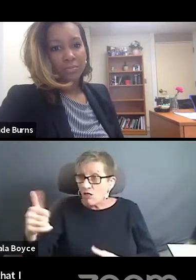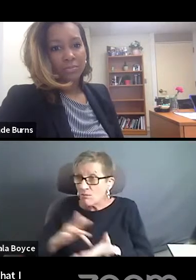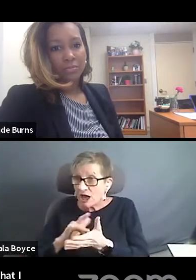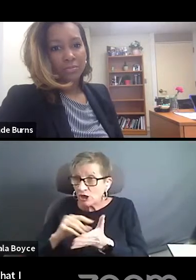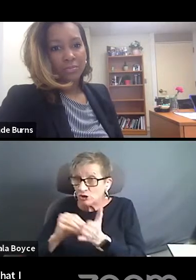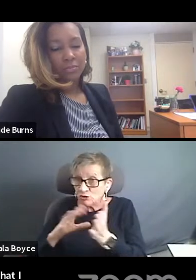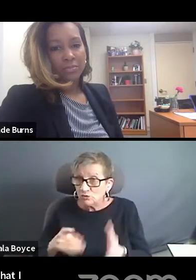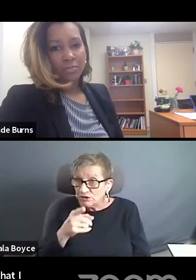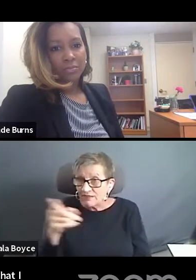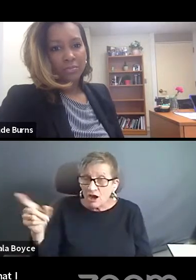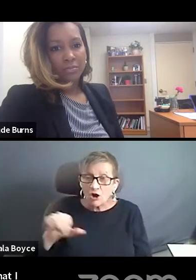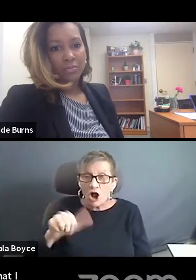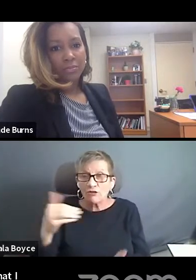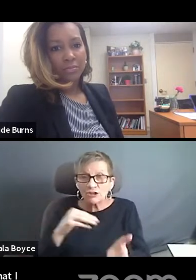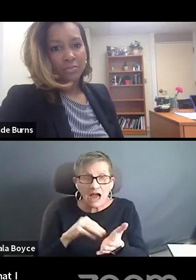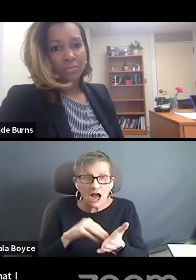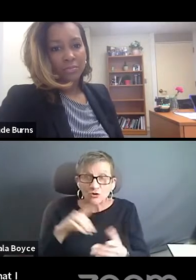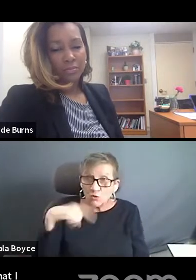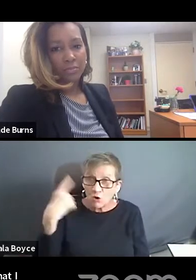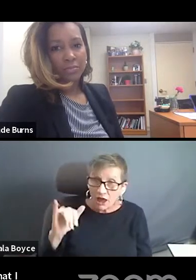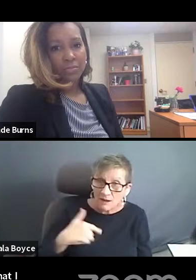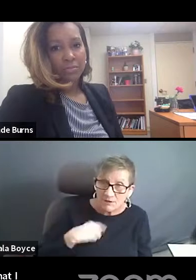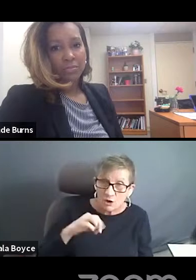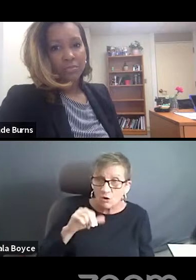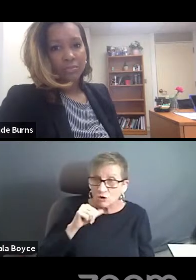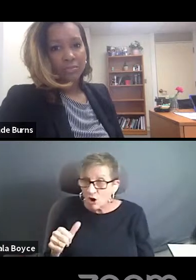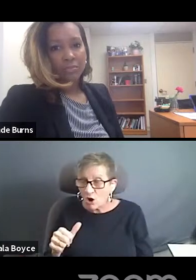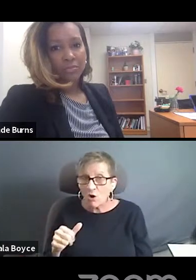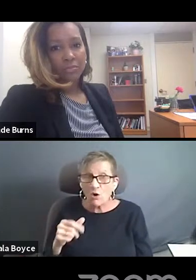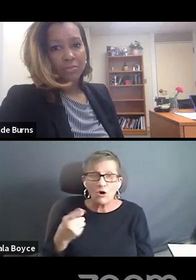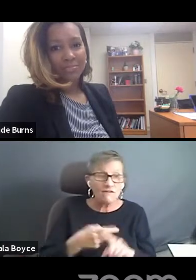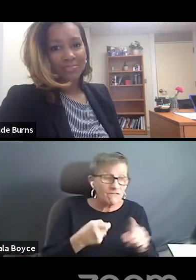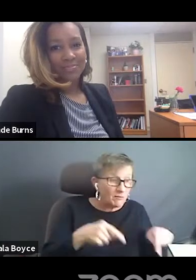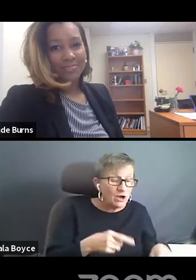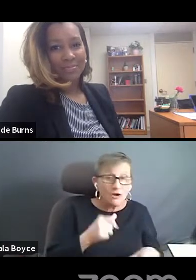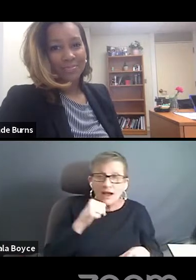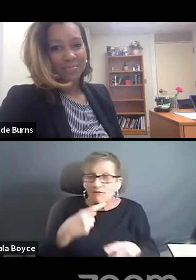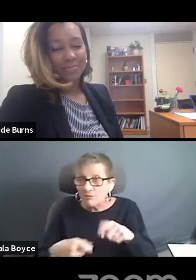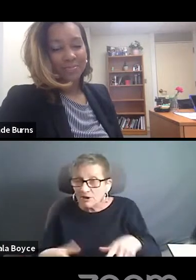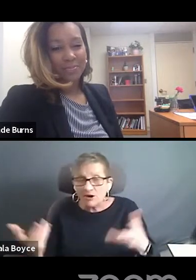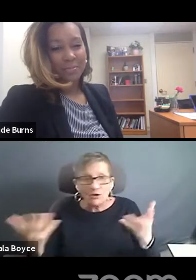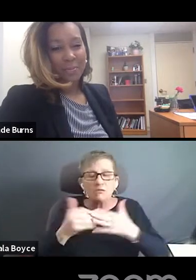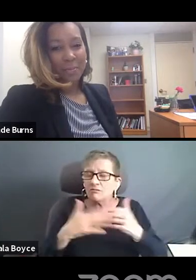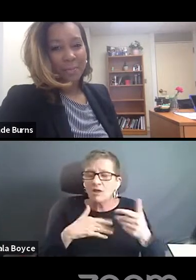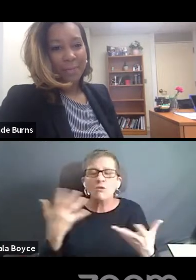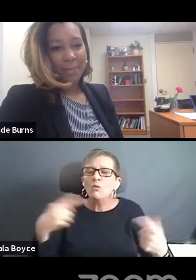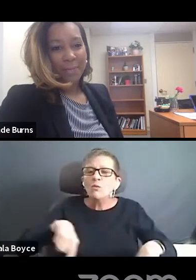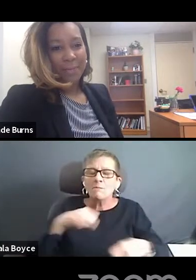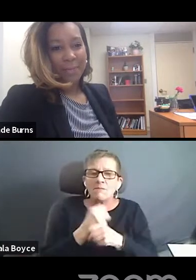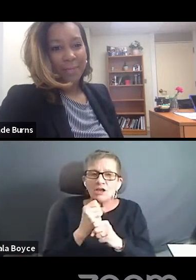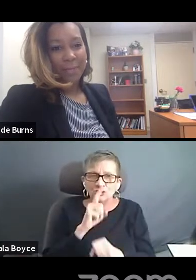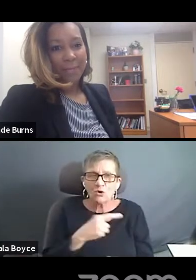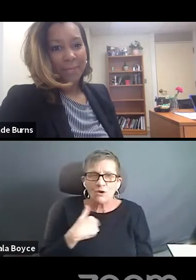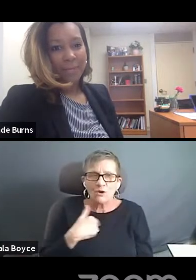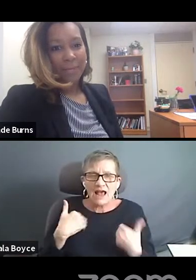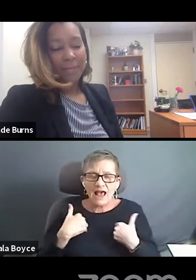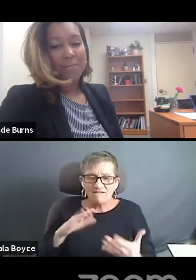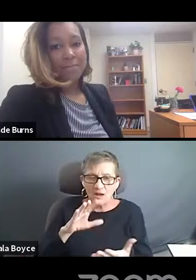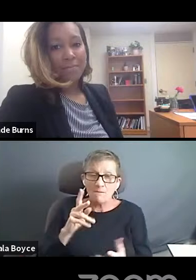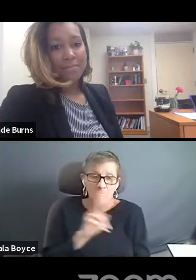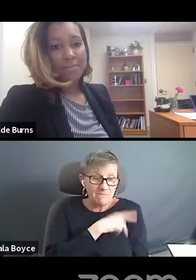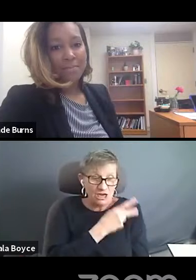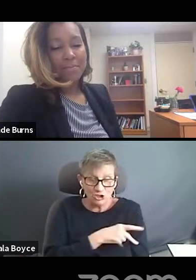there, other doctors, whether they look like me or they don't, whether they're from where I'm from or they're not, is making sure that we have patient-centered